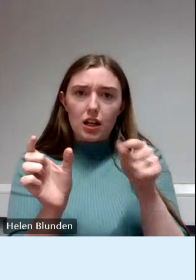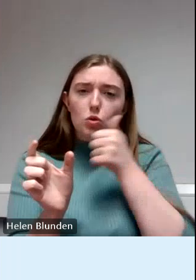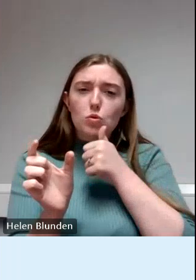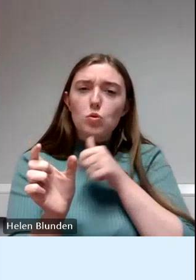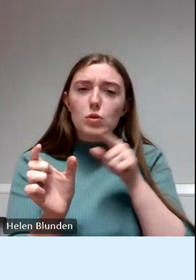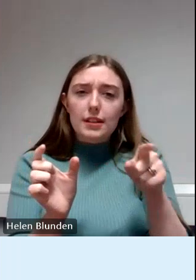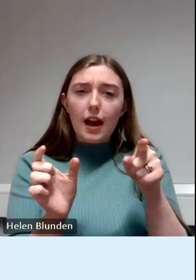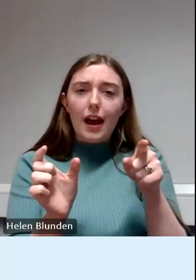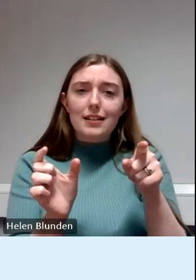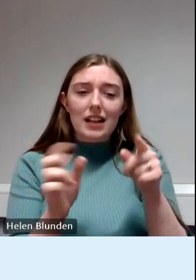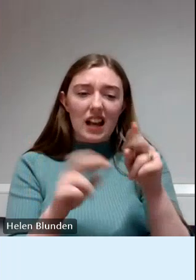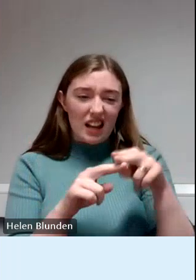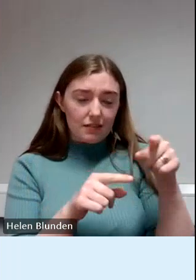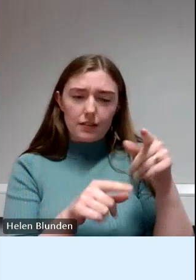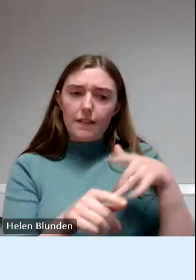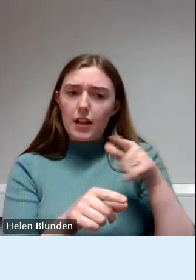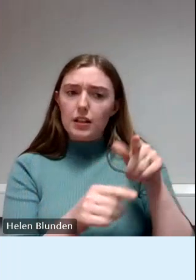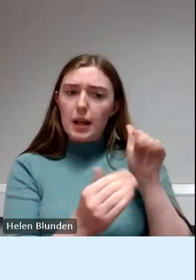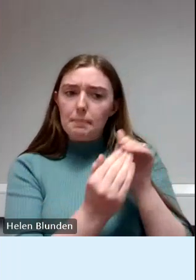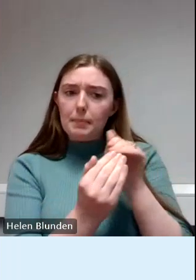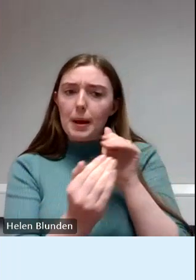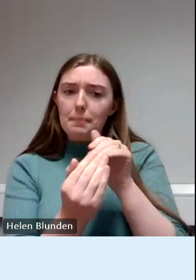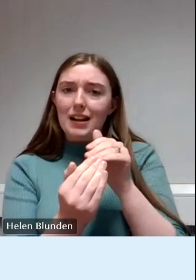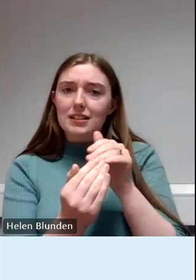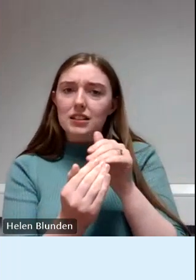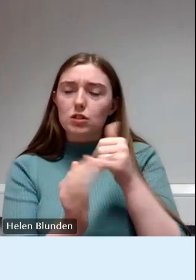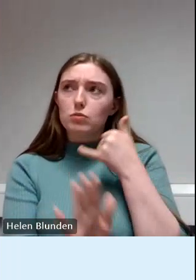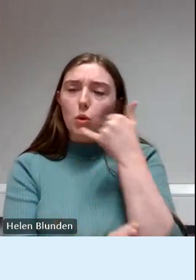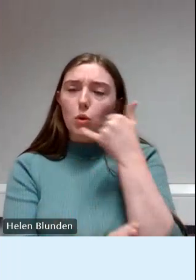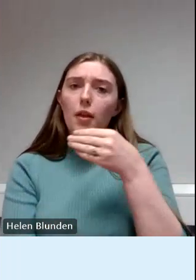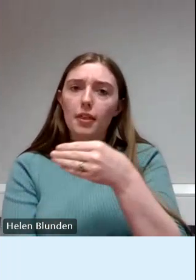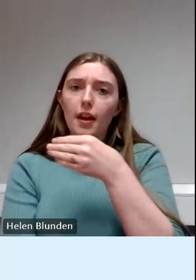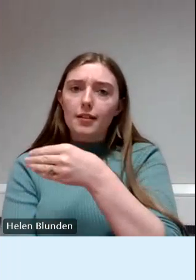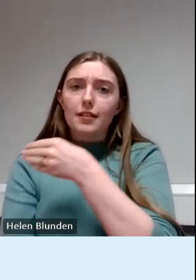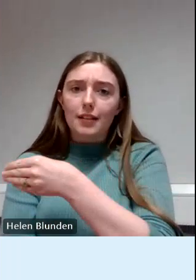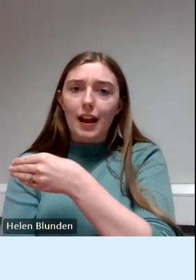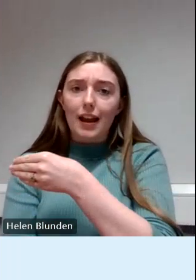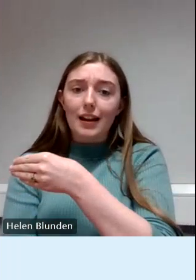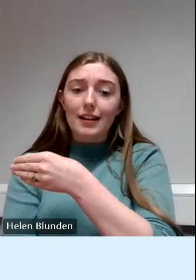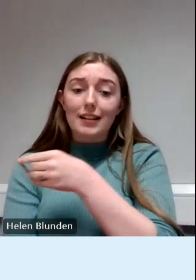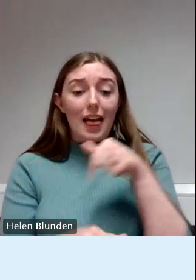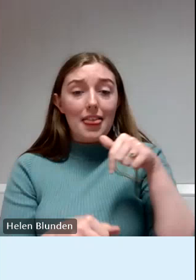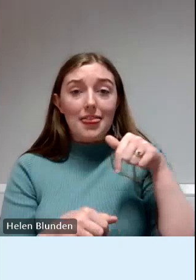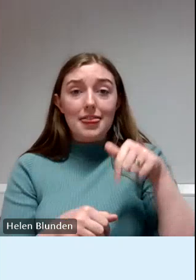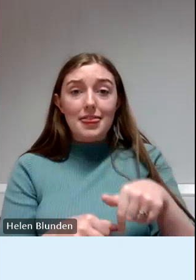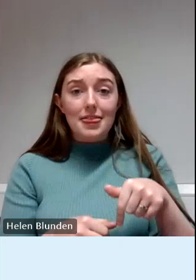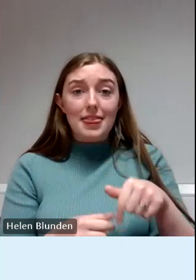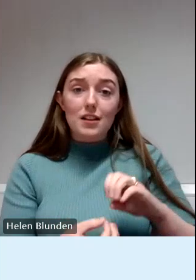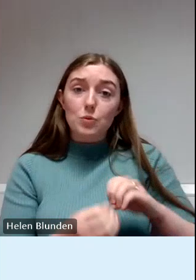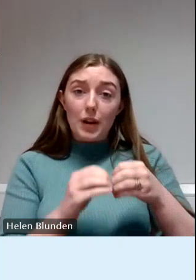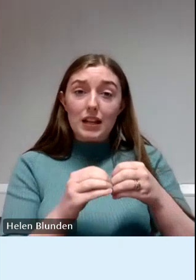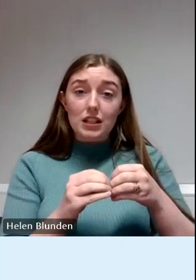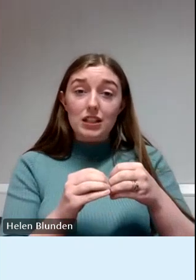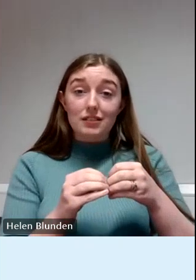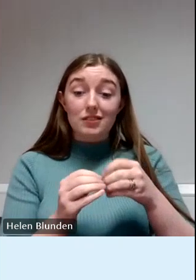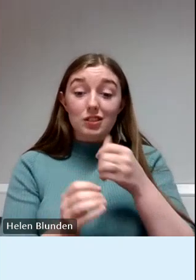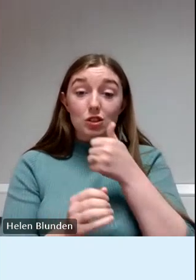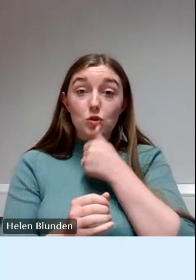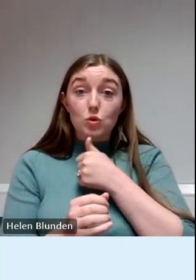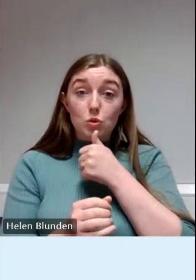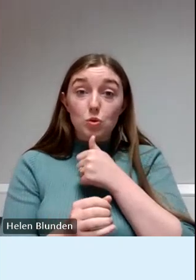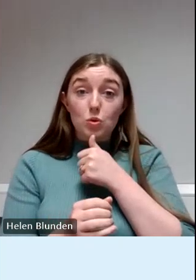are there for you. And everything that I'm talking about today is designed to preserve those services for those people who need them.